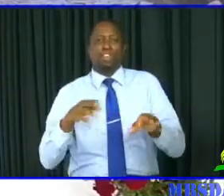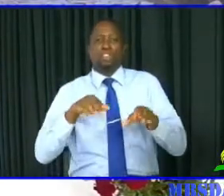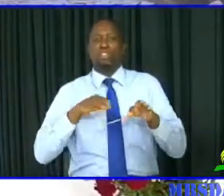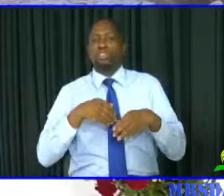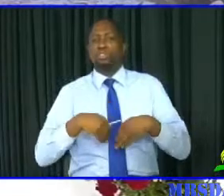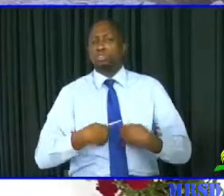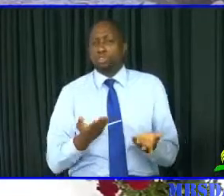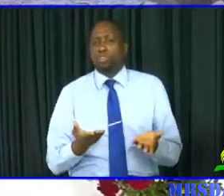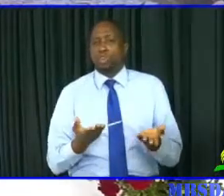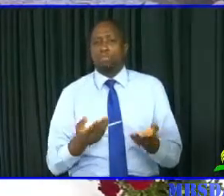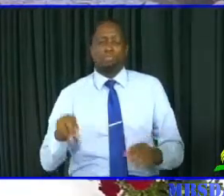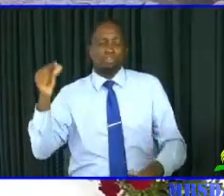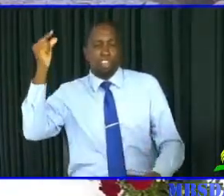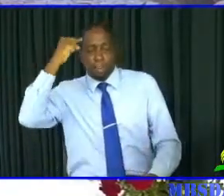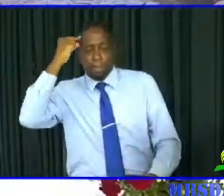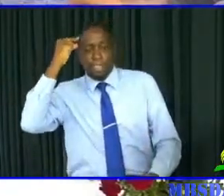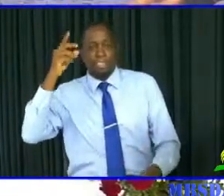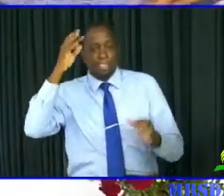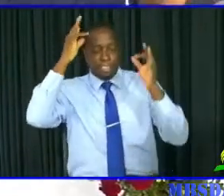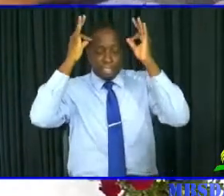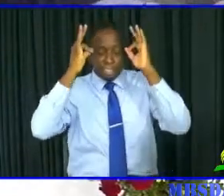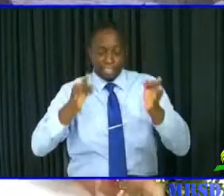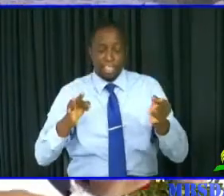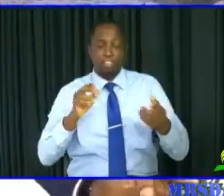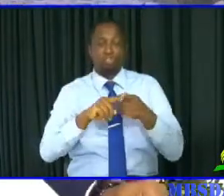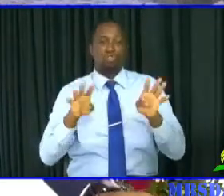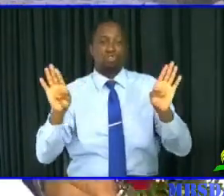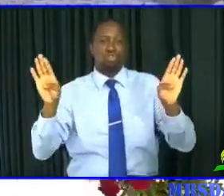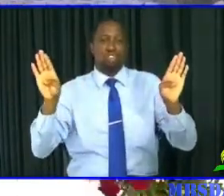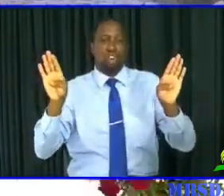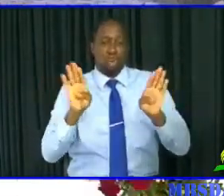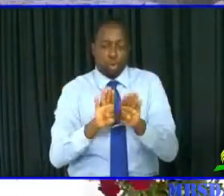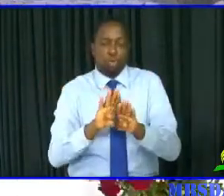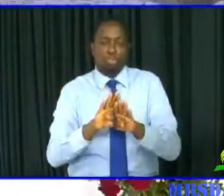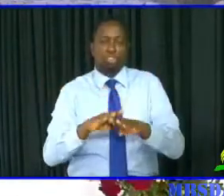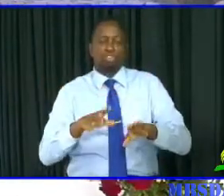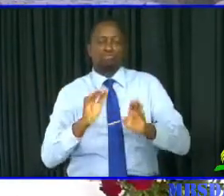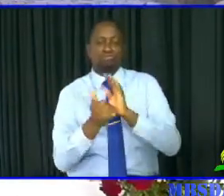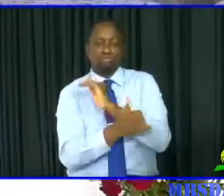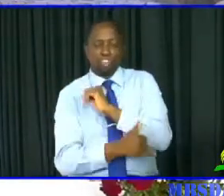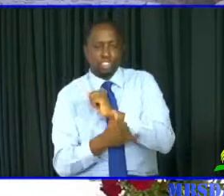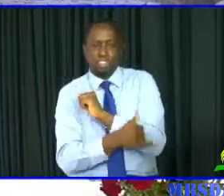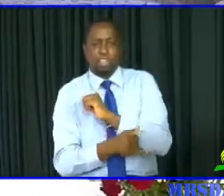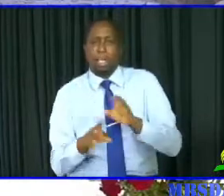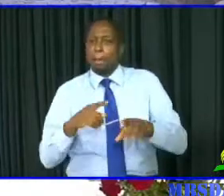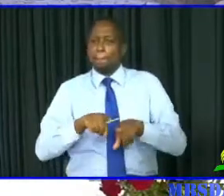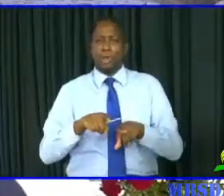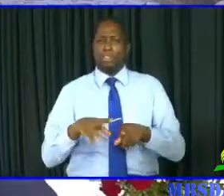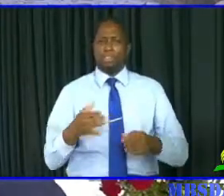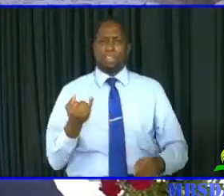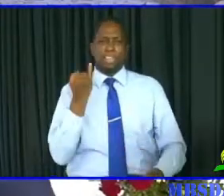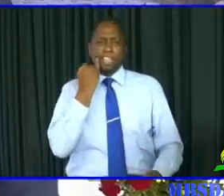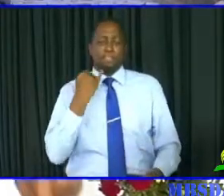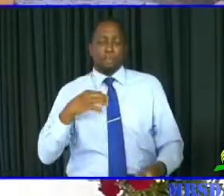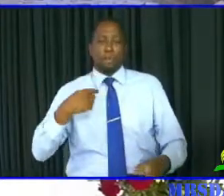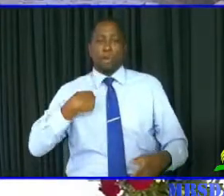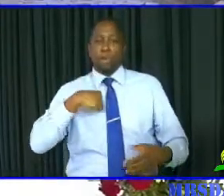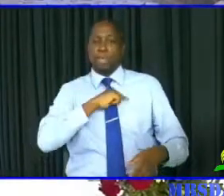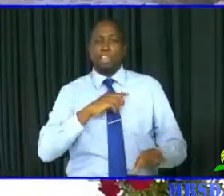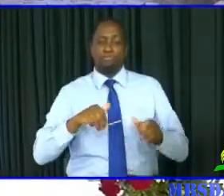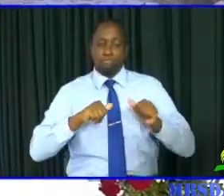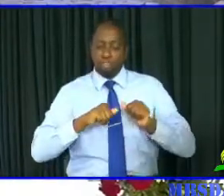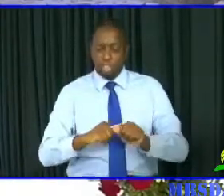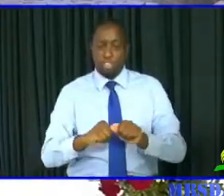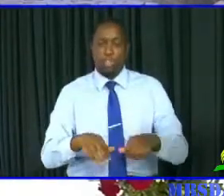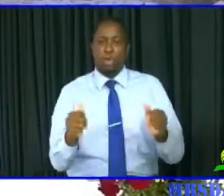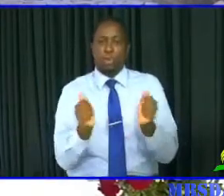closed for a long time. If the borders are closed, then the economy will be in problem. I want to let you know, Jamaica